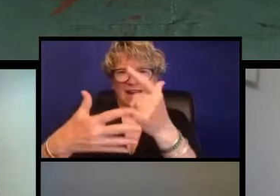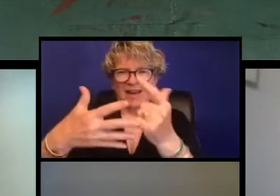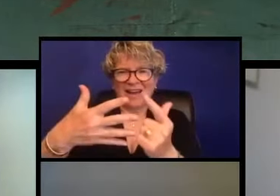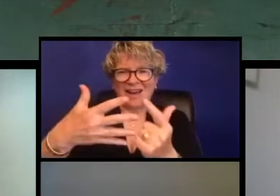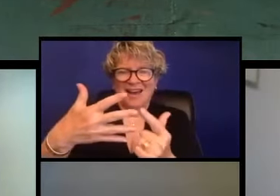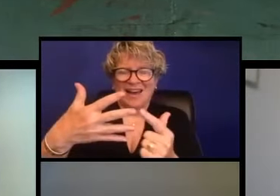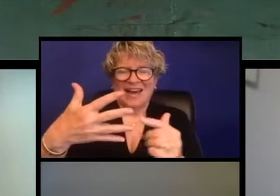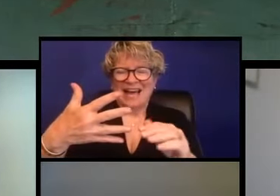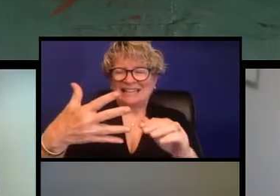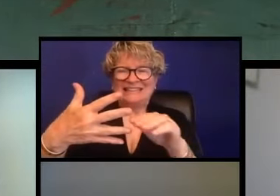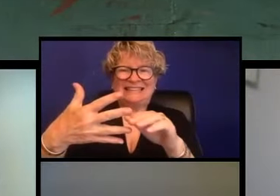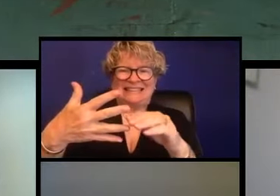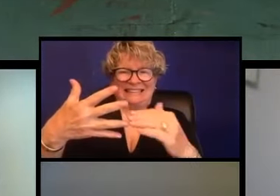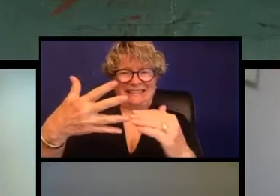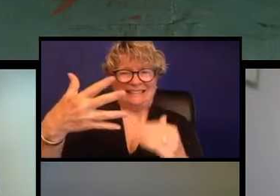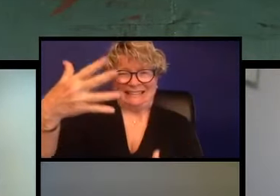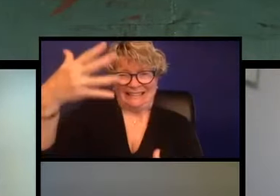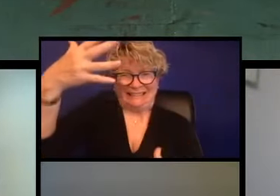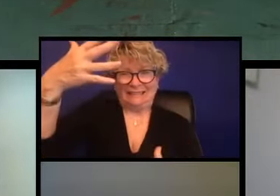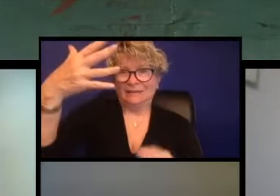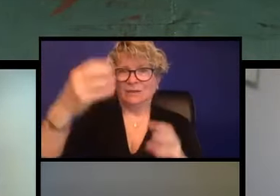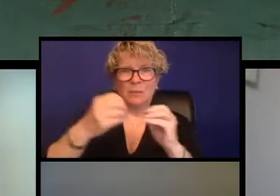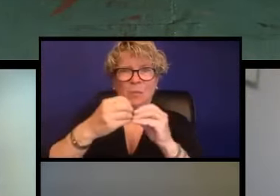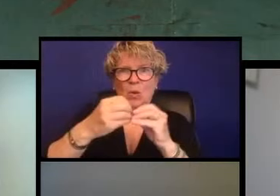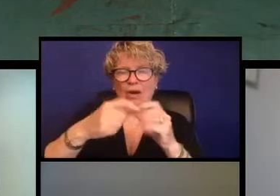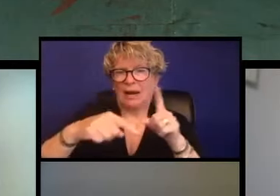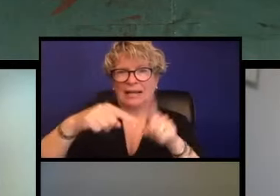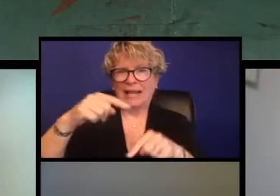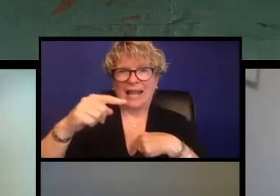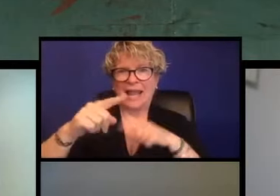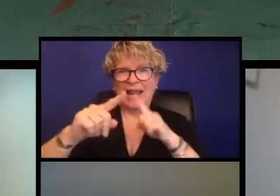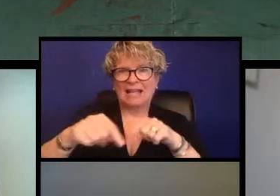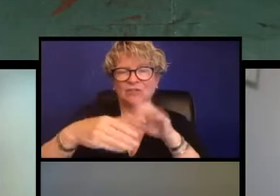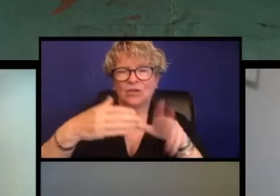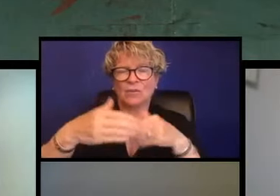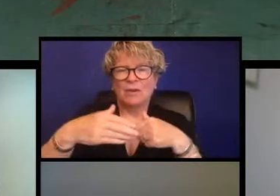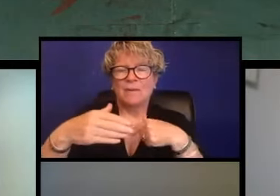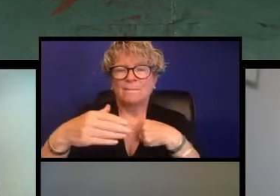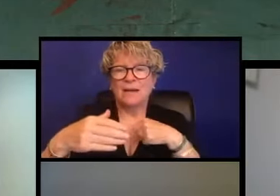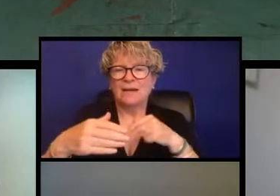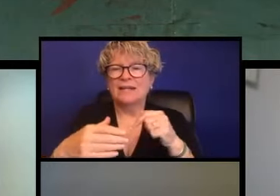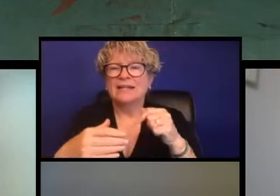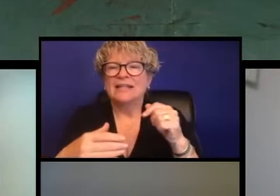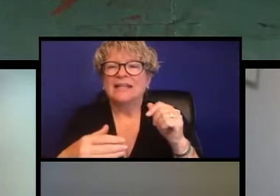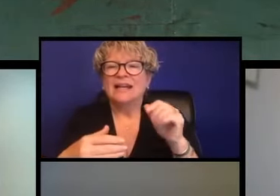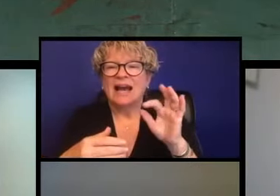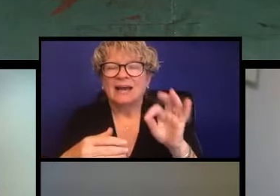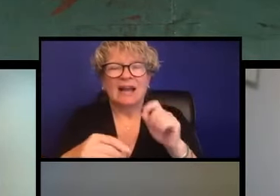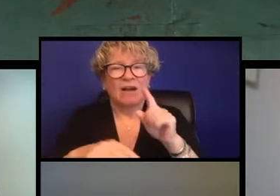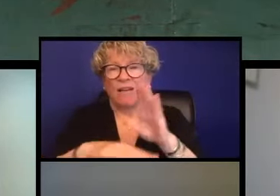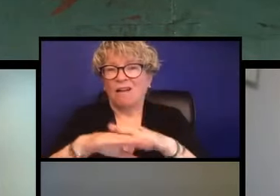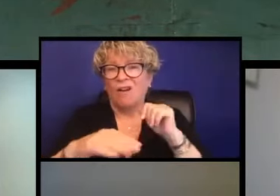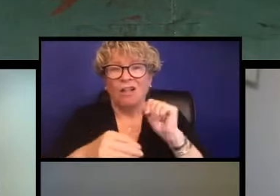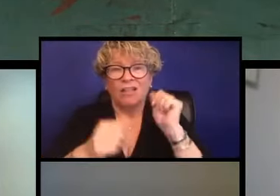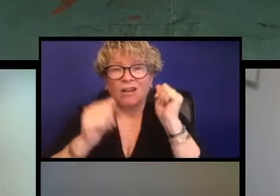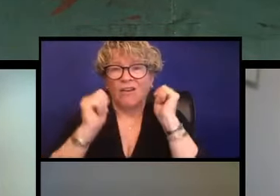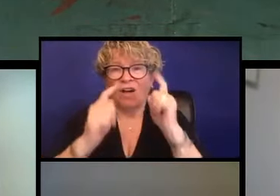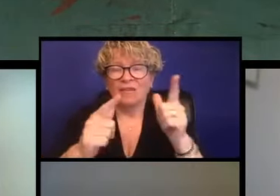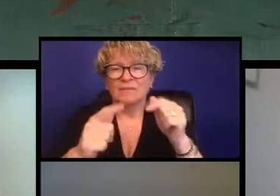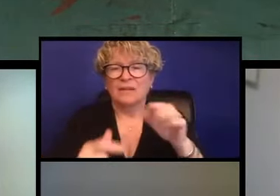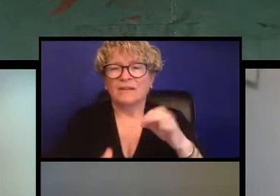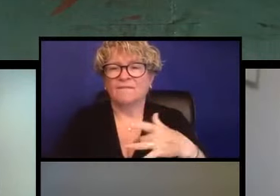who submitted questions. But in the interest of time, I may not call on all of you. If you're burning to answer a question, just, you